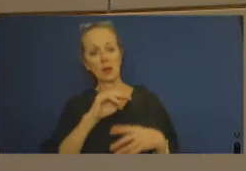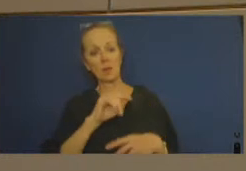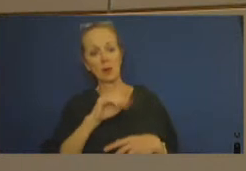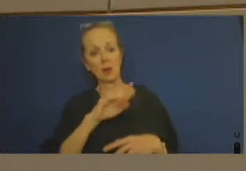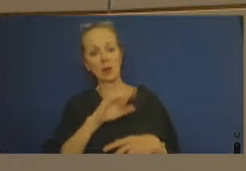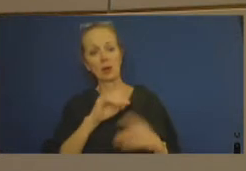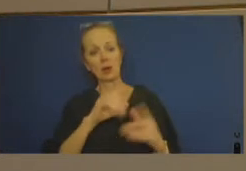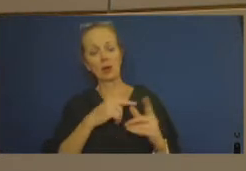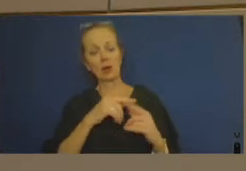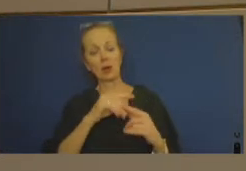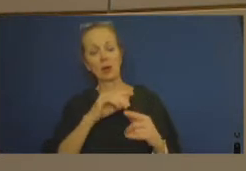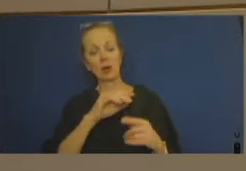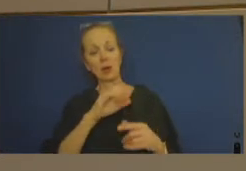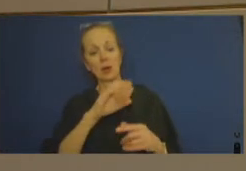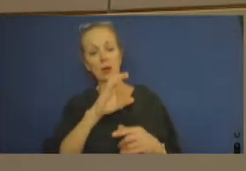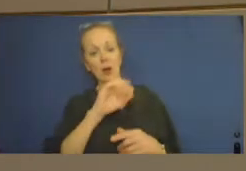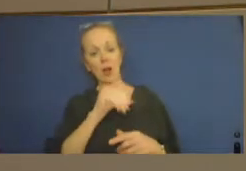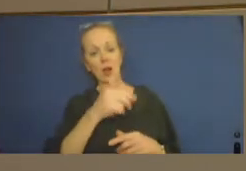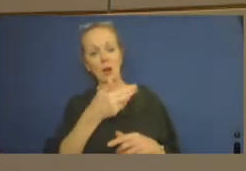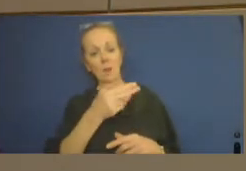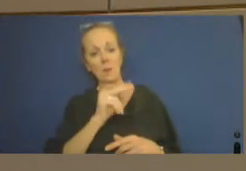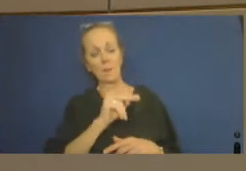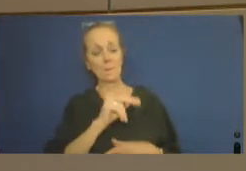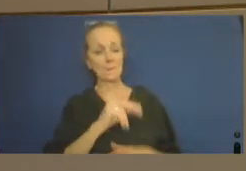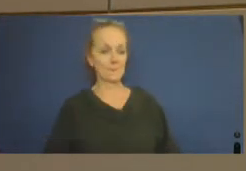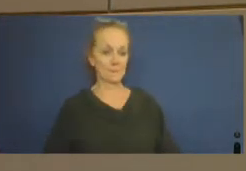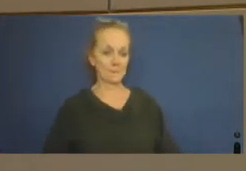Times? No, that's just another way.